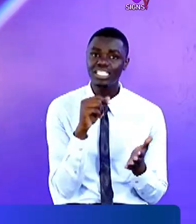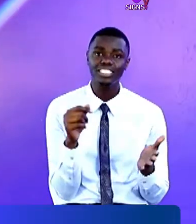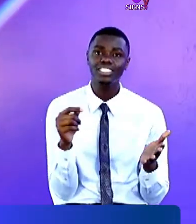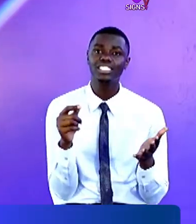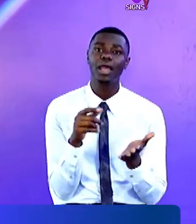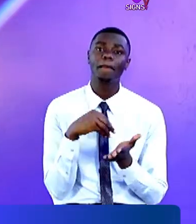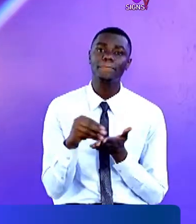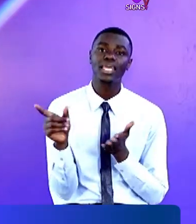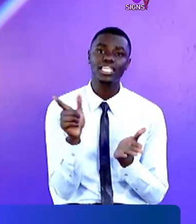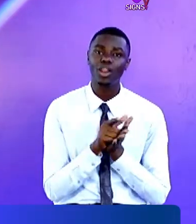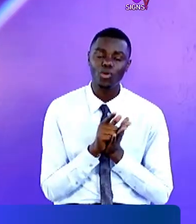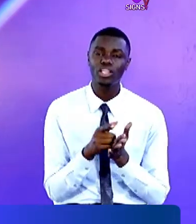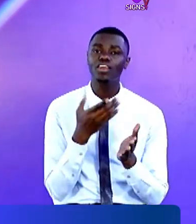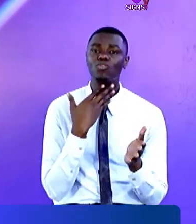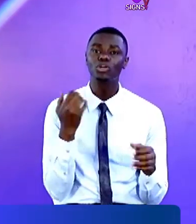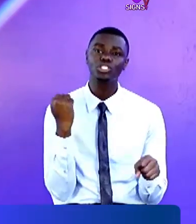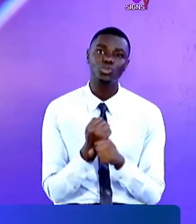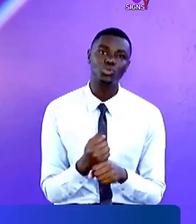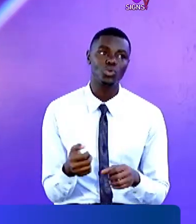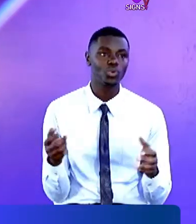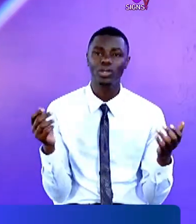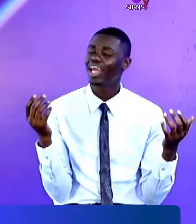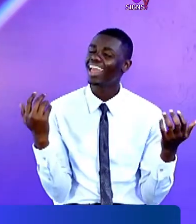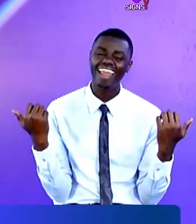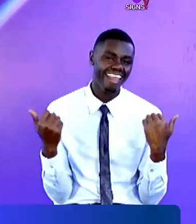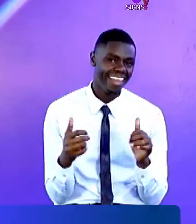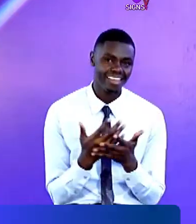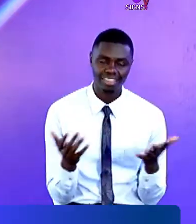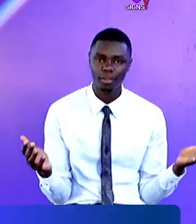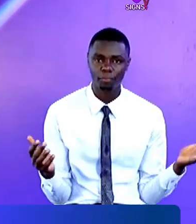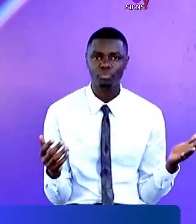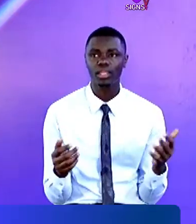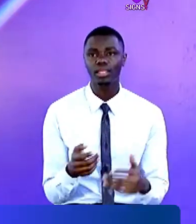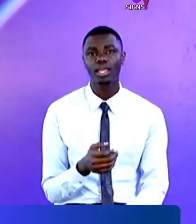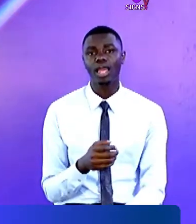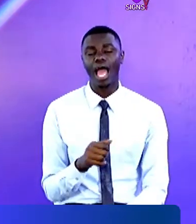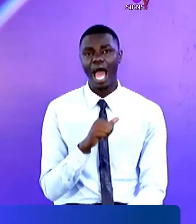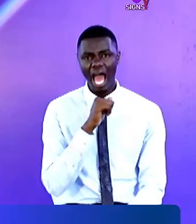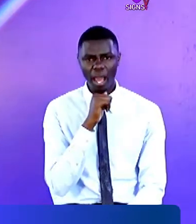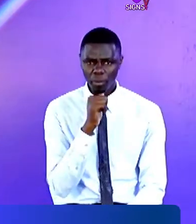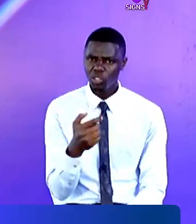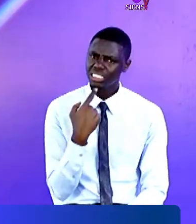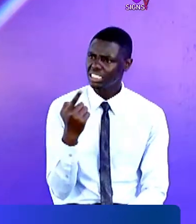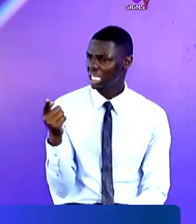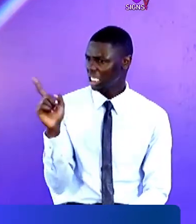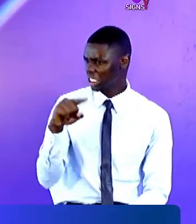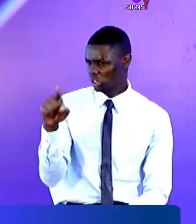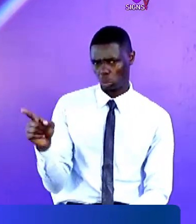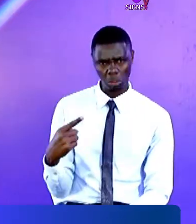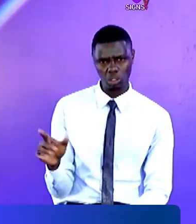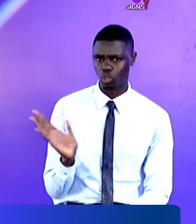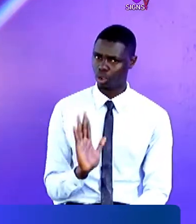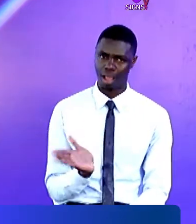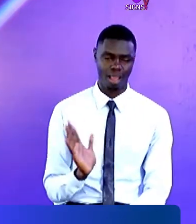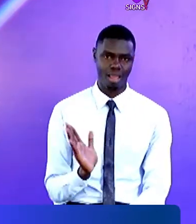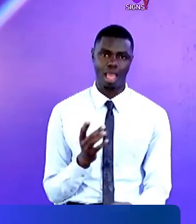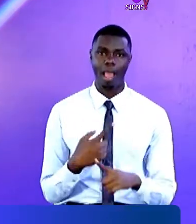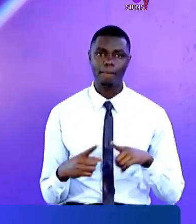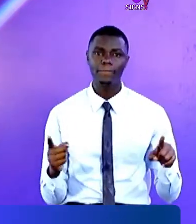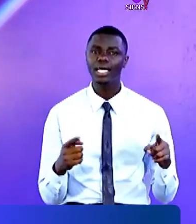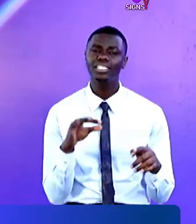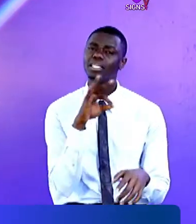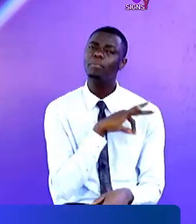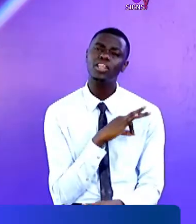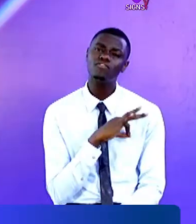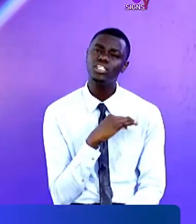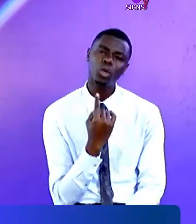If you want to ask to restructure a loan, you have to do that. So I'm not saying that these things are wrong, but now to whose